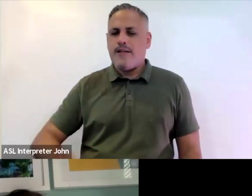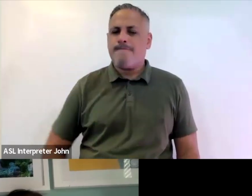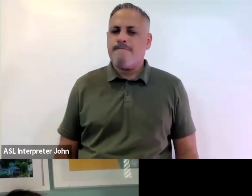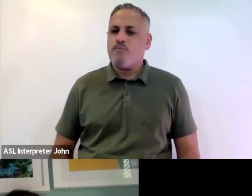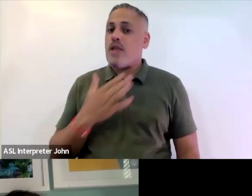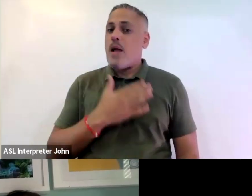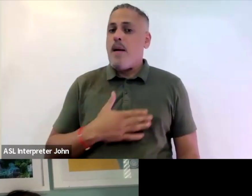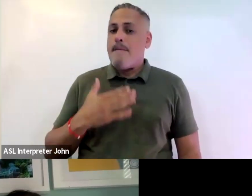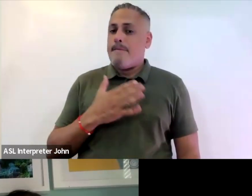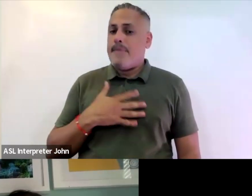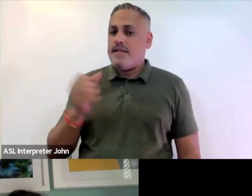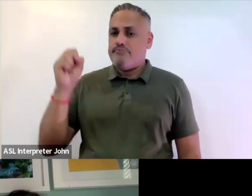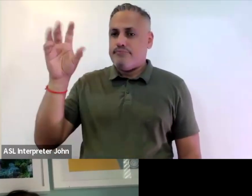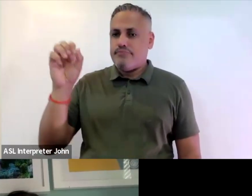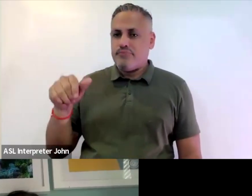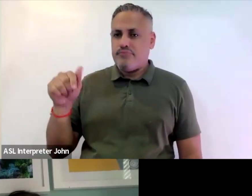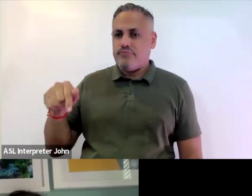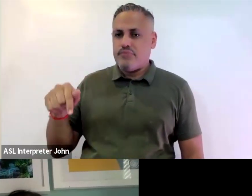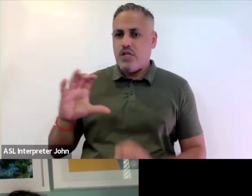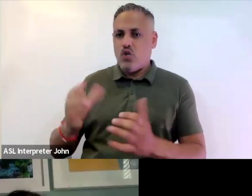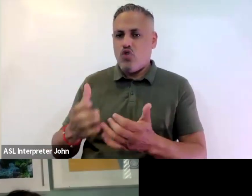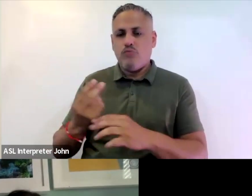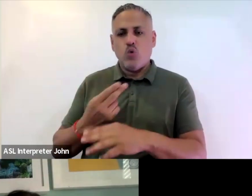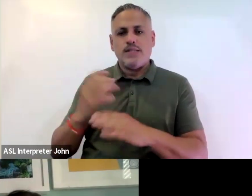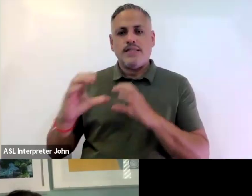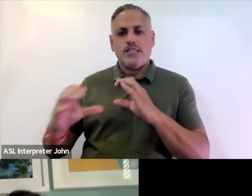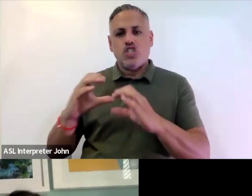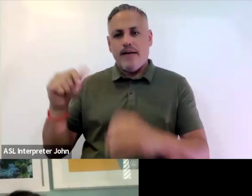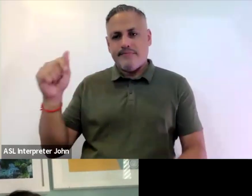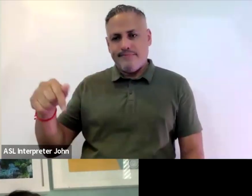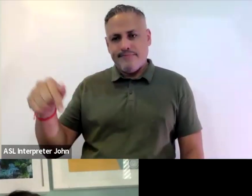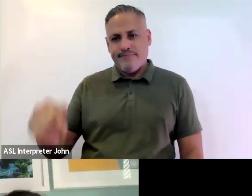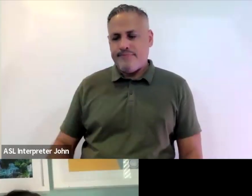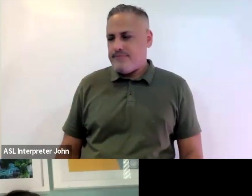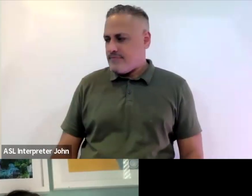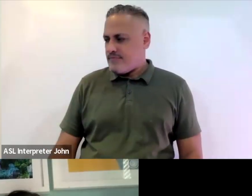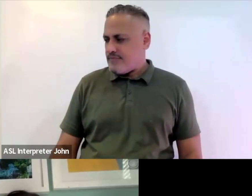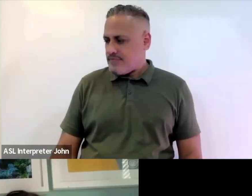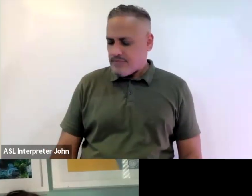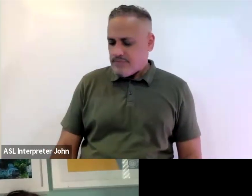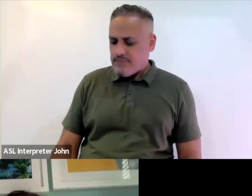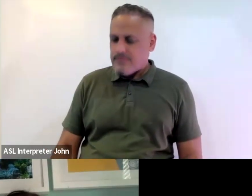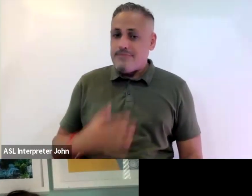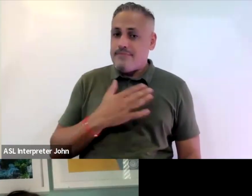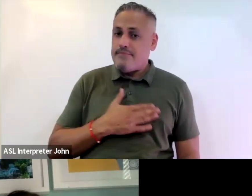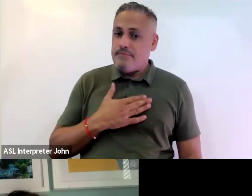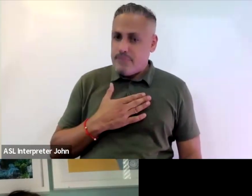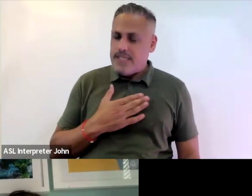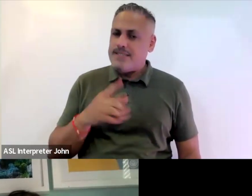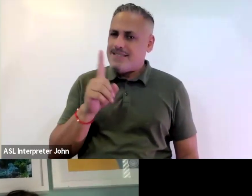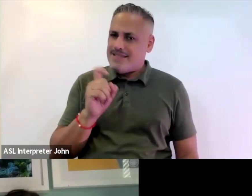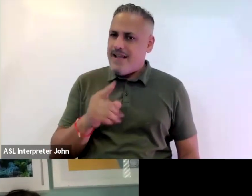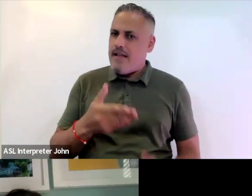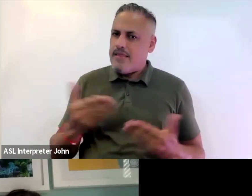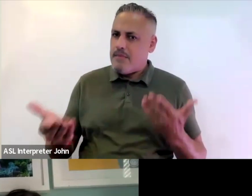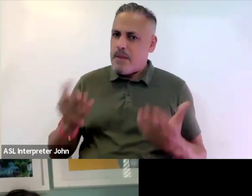Please submit your questions to the group using the chat feature on Zoom. Please consider asking questions